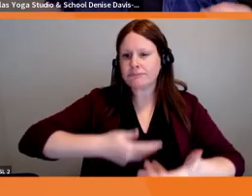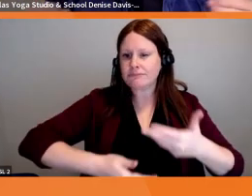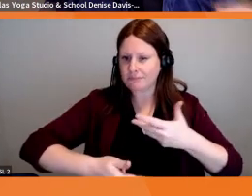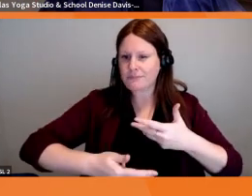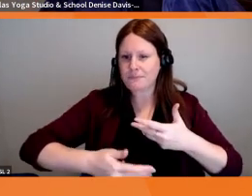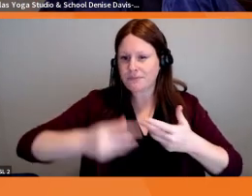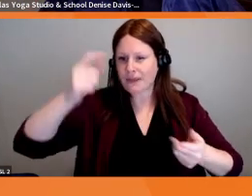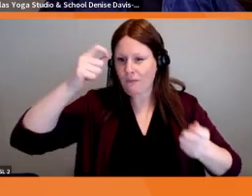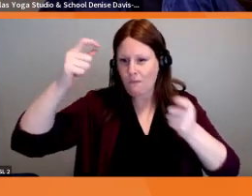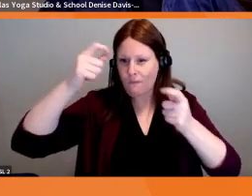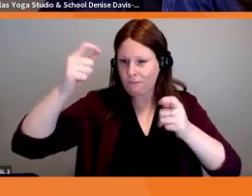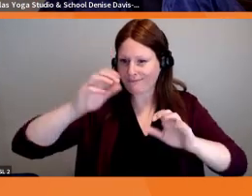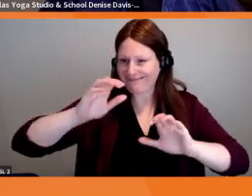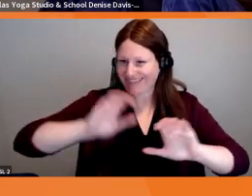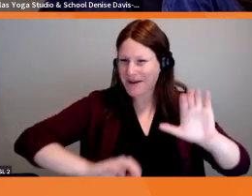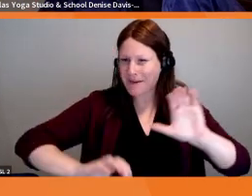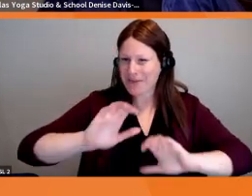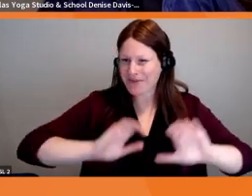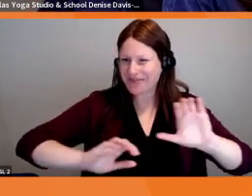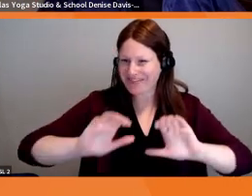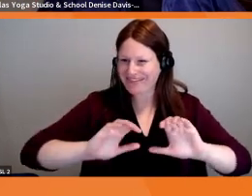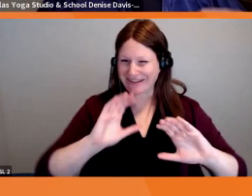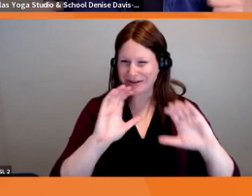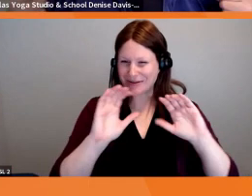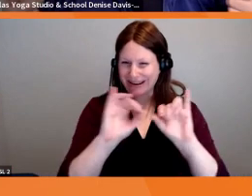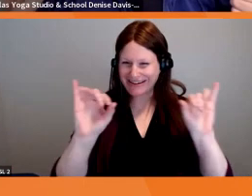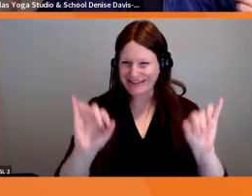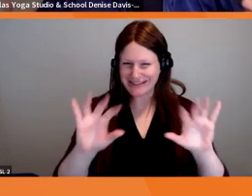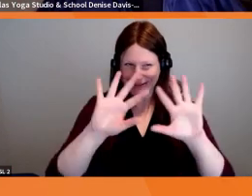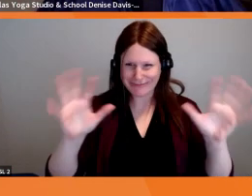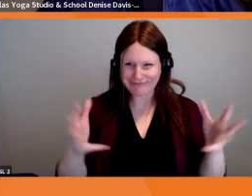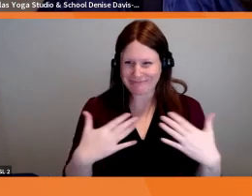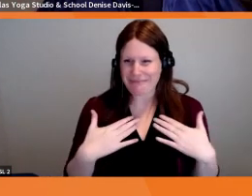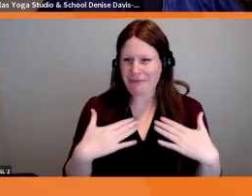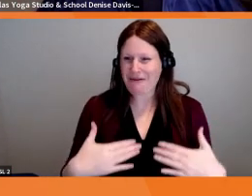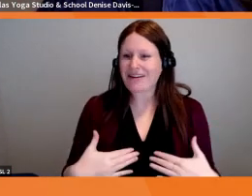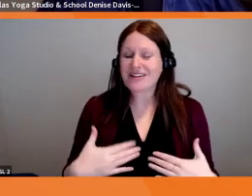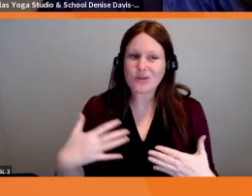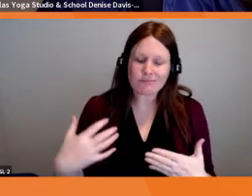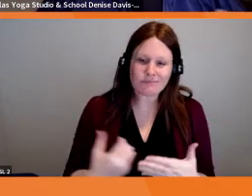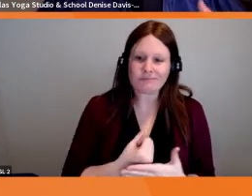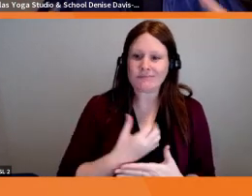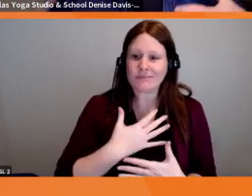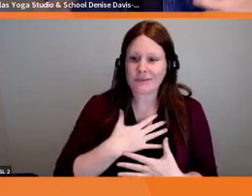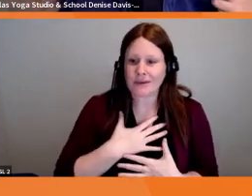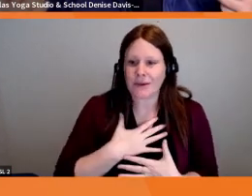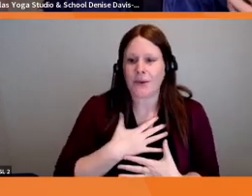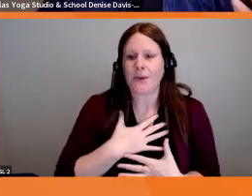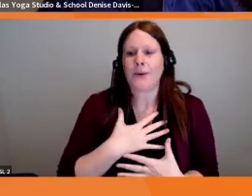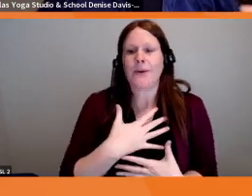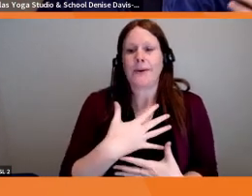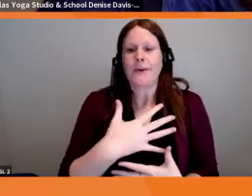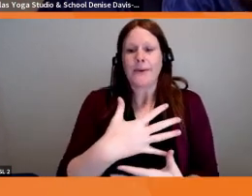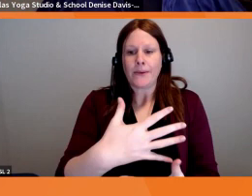chemical communication system in our body. So when we start to take deep, full breaths, and we start to